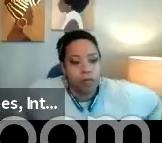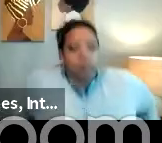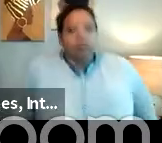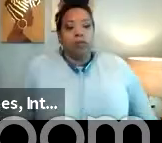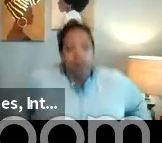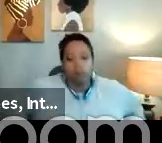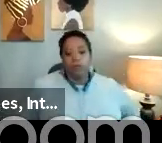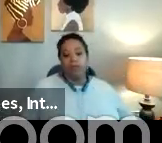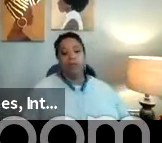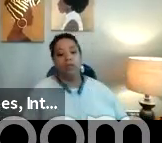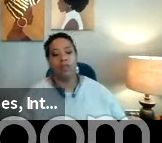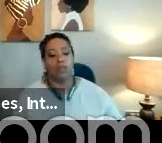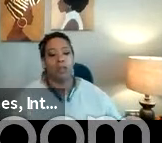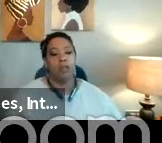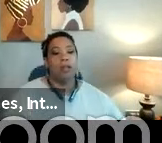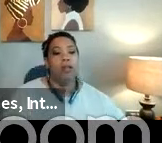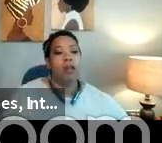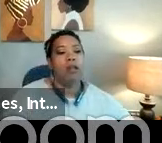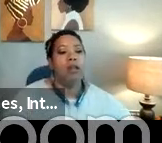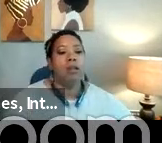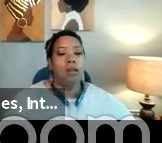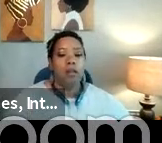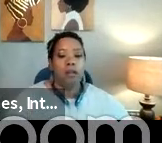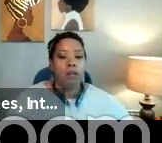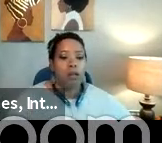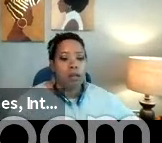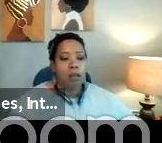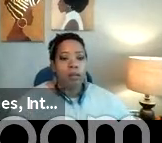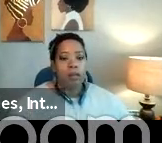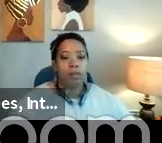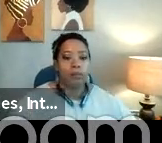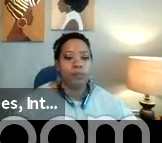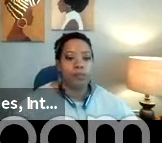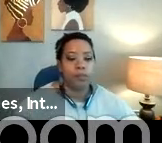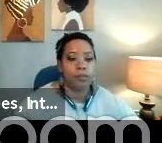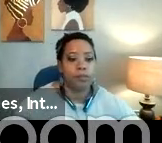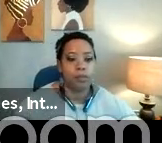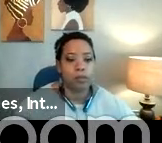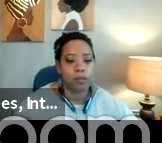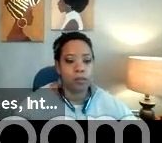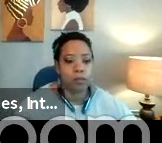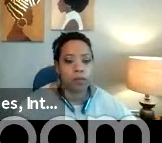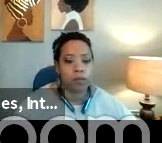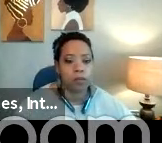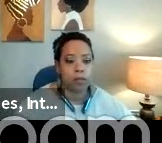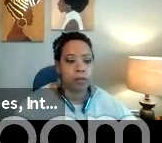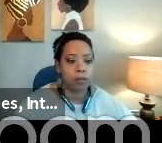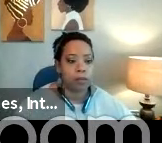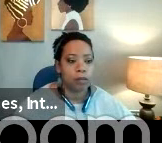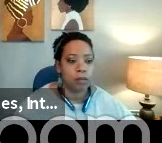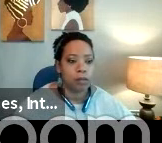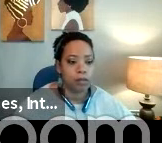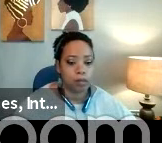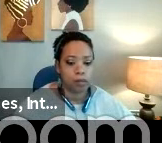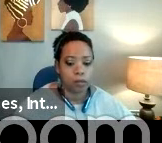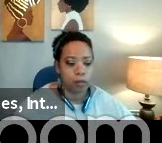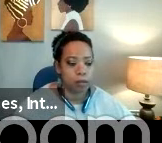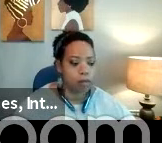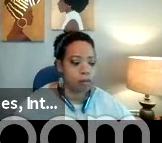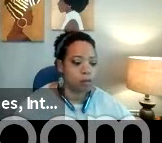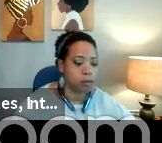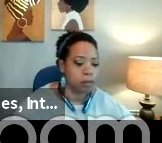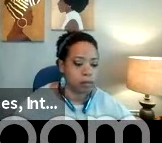All right. So, Jake, my agenda has gone